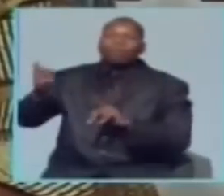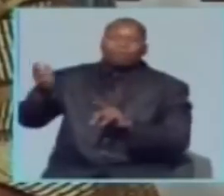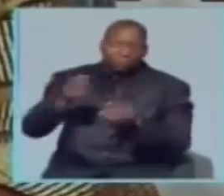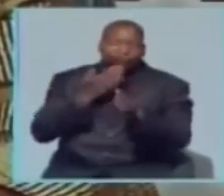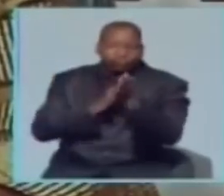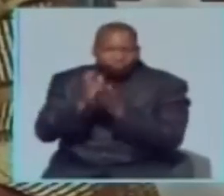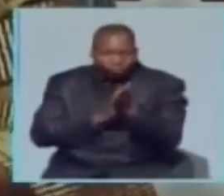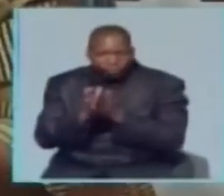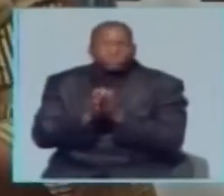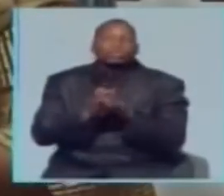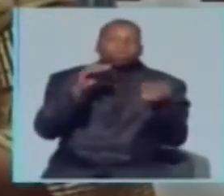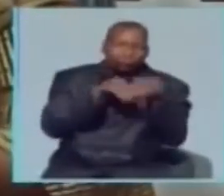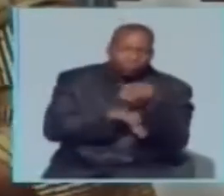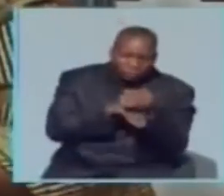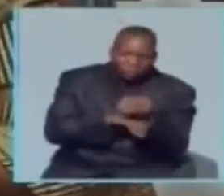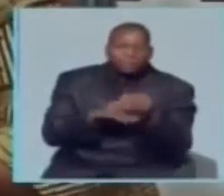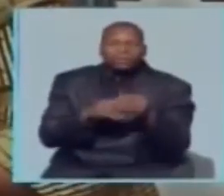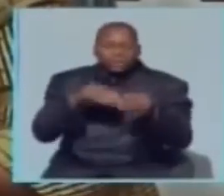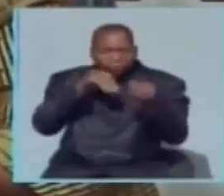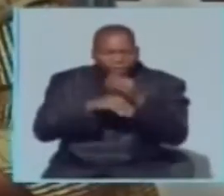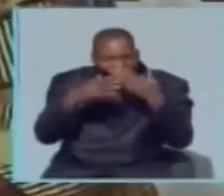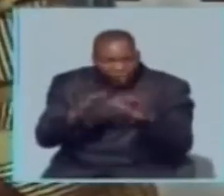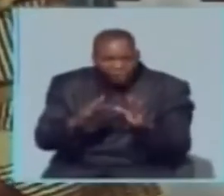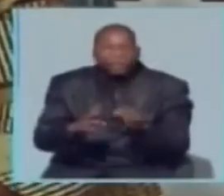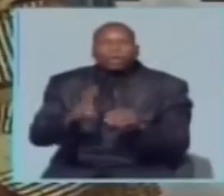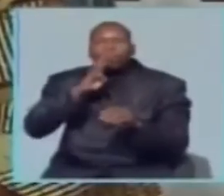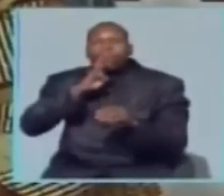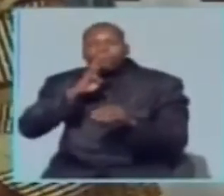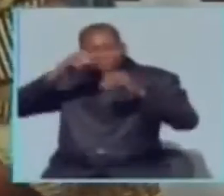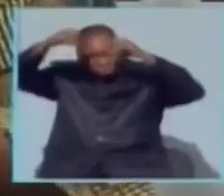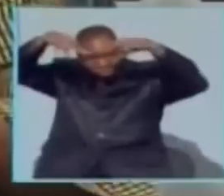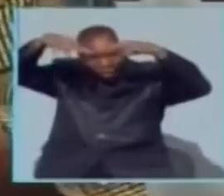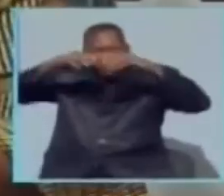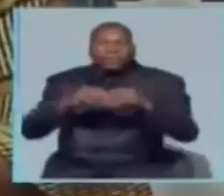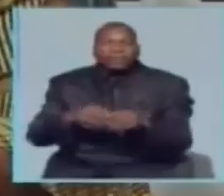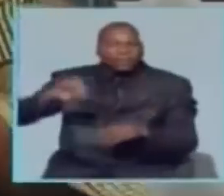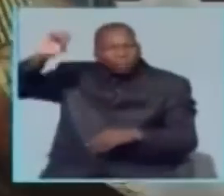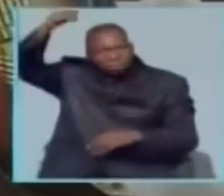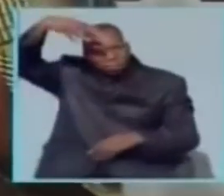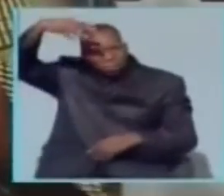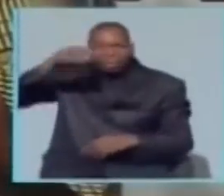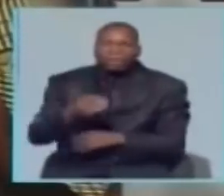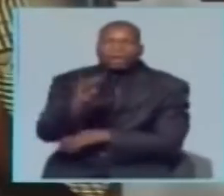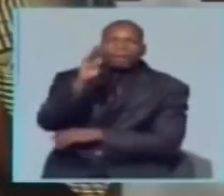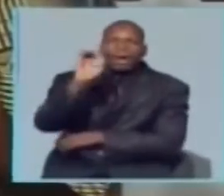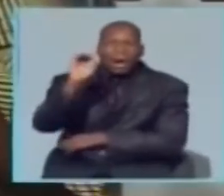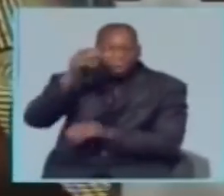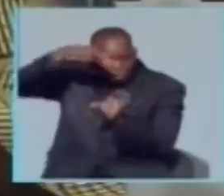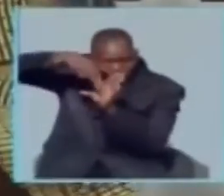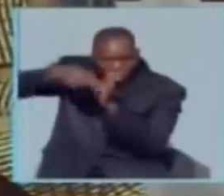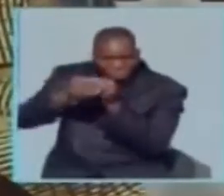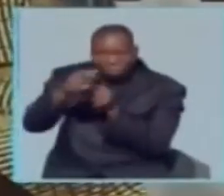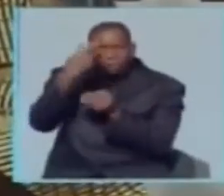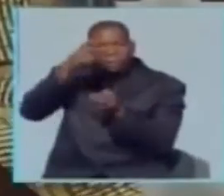this investment comes in hydropower, in solar, in biofuel, over time, we're going to see this tariff